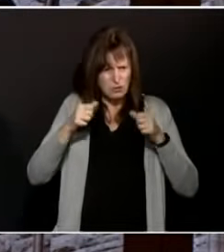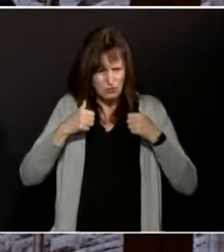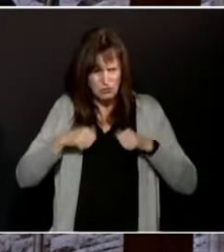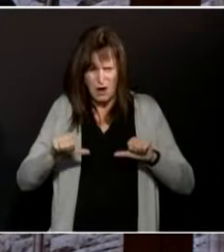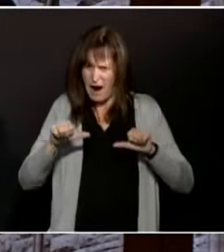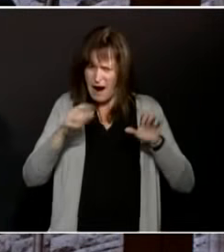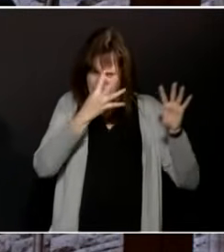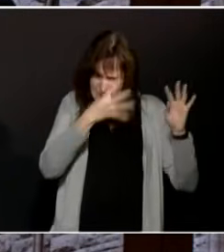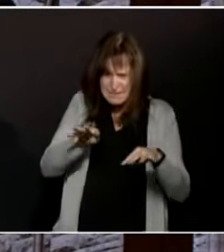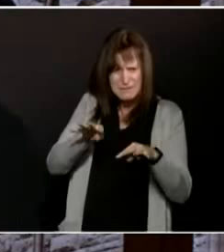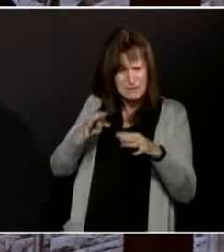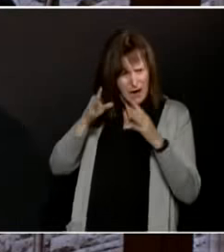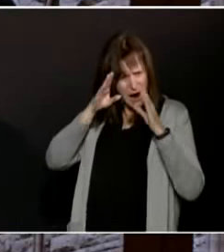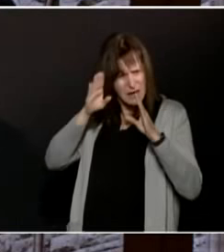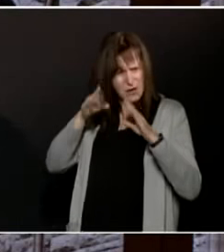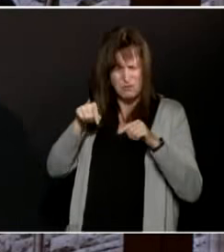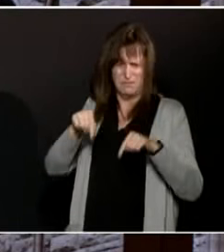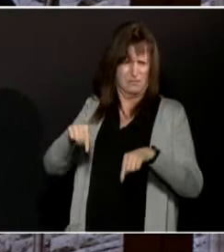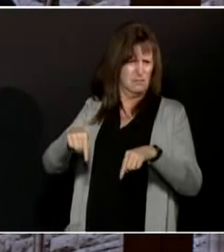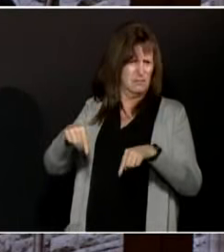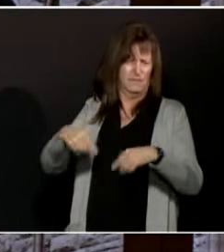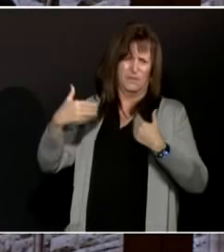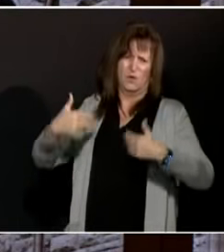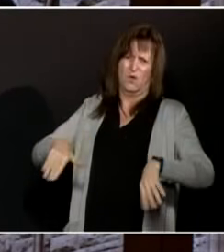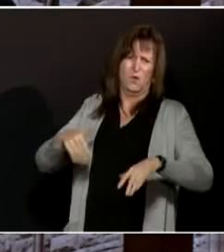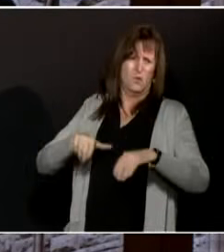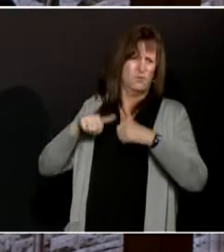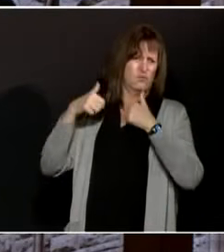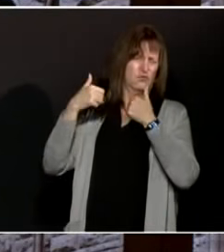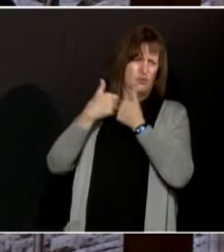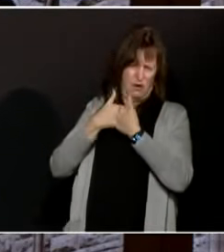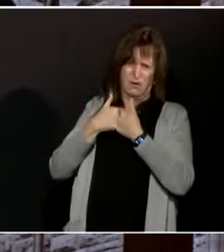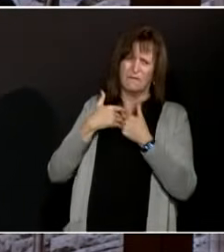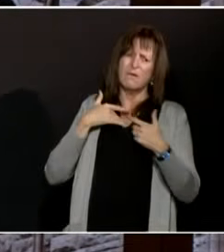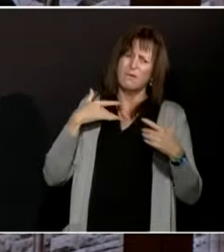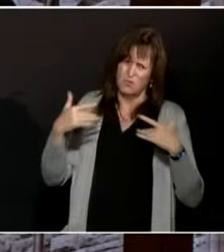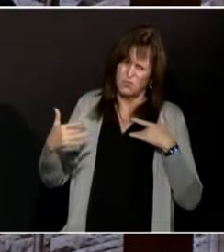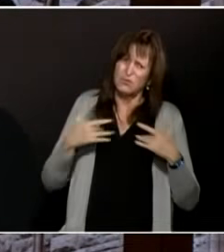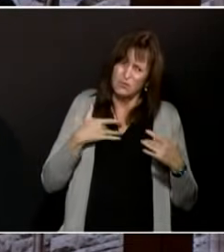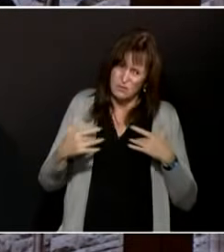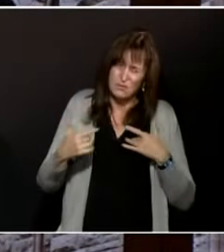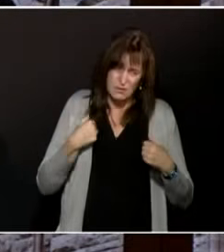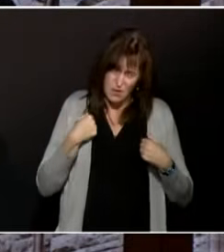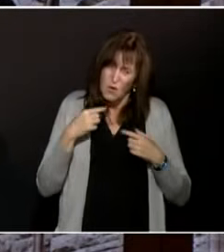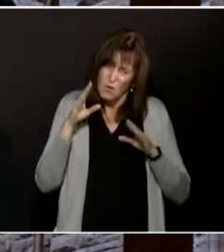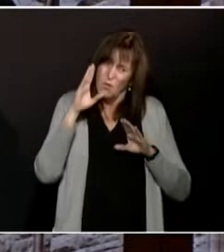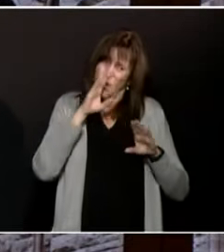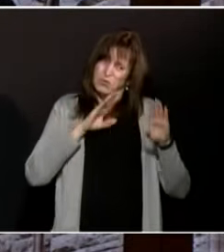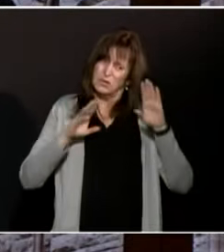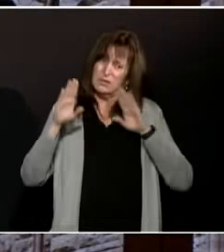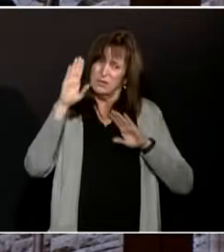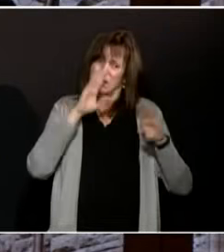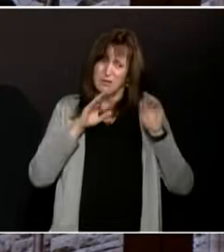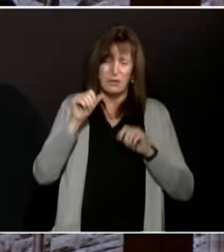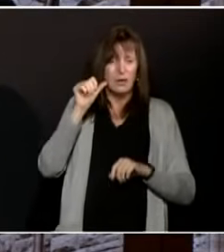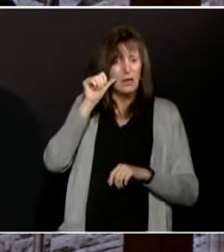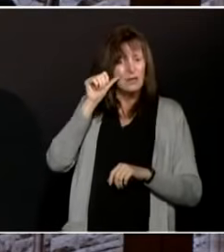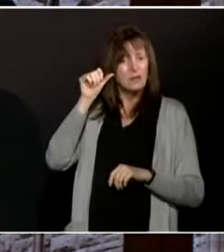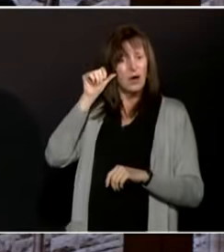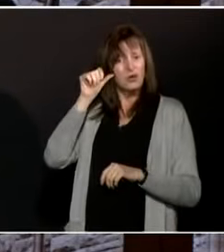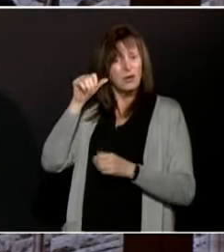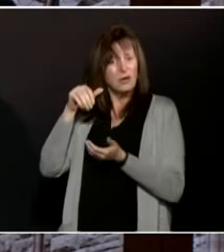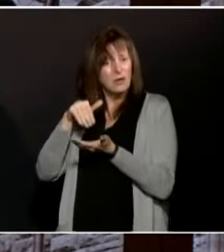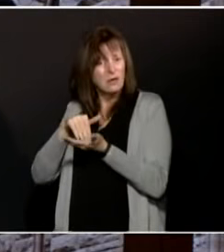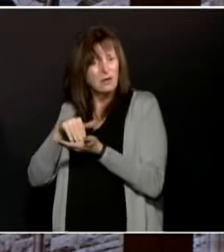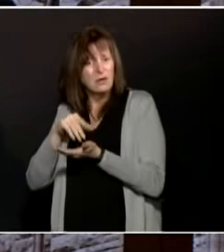in very challenging and very concerning, worrisome times. They used the words yesterday, dire and scary. I would